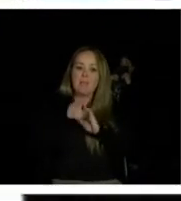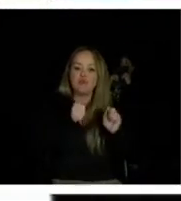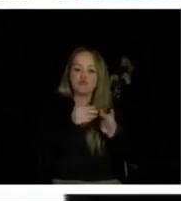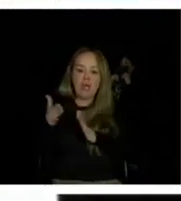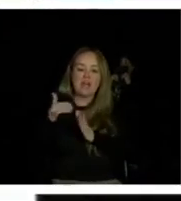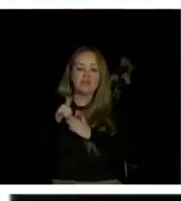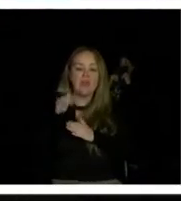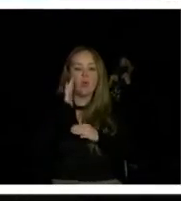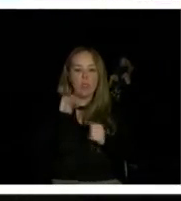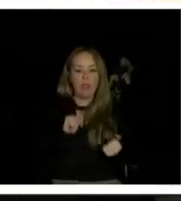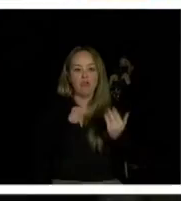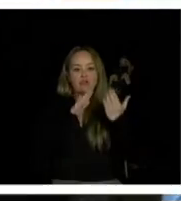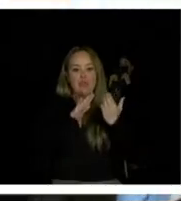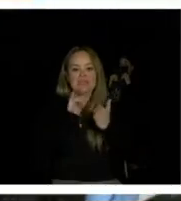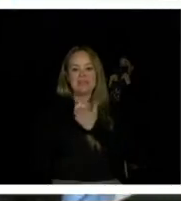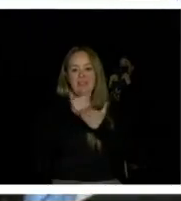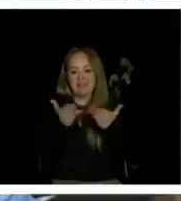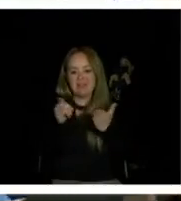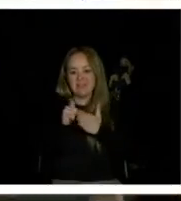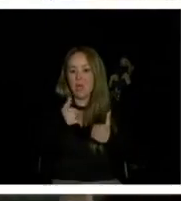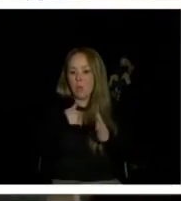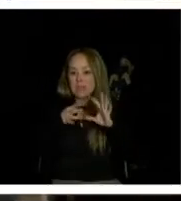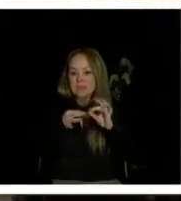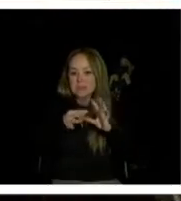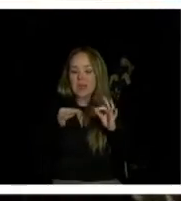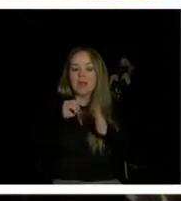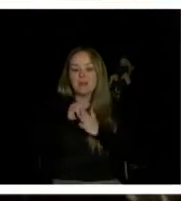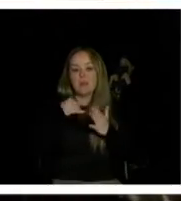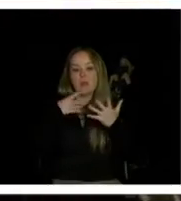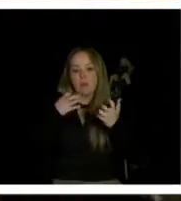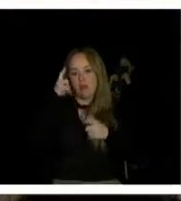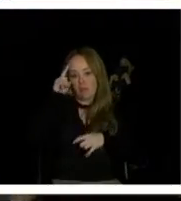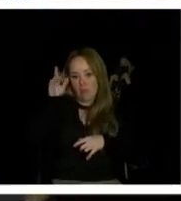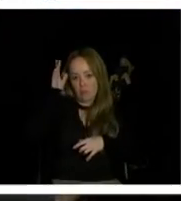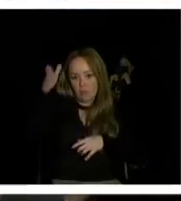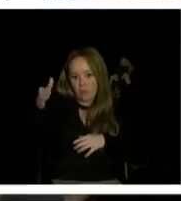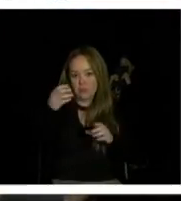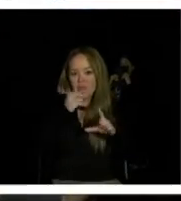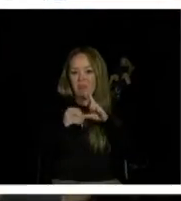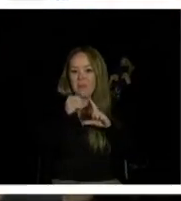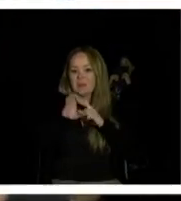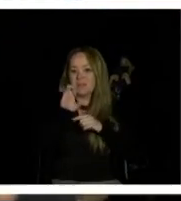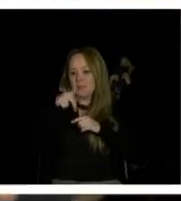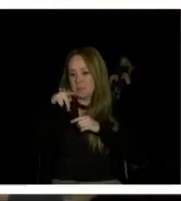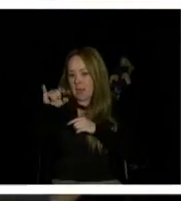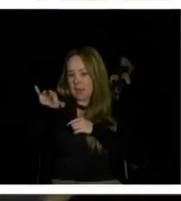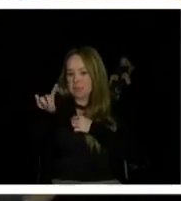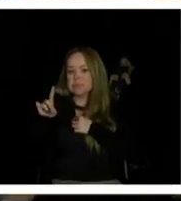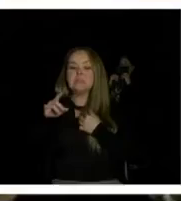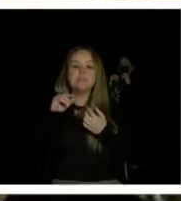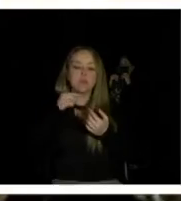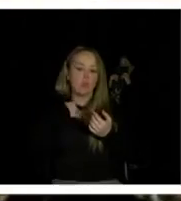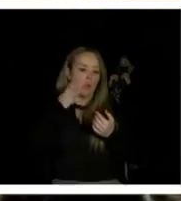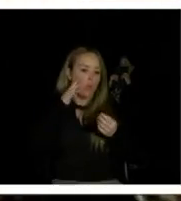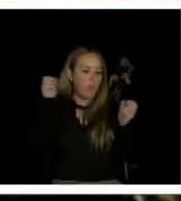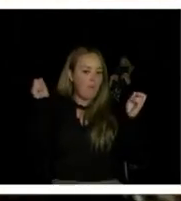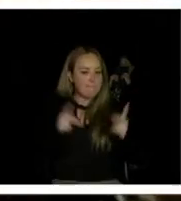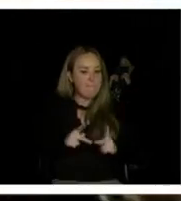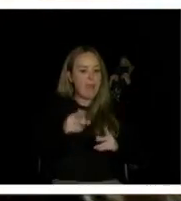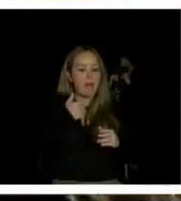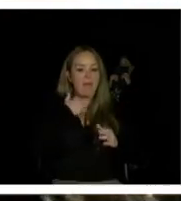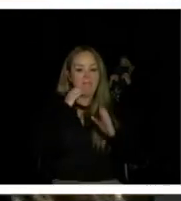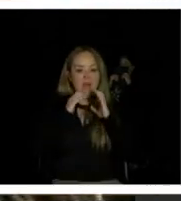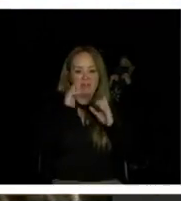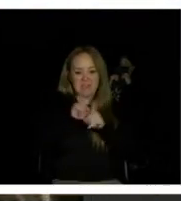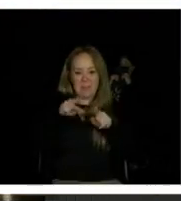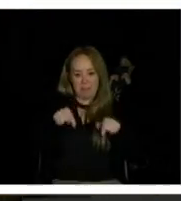are going to address the things that we've said that we want for the future of El Paso ISD, we'll come back in